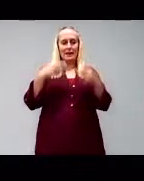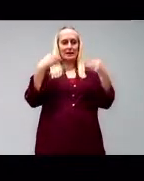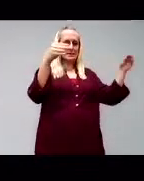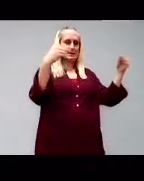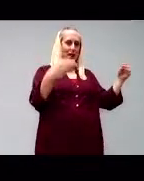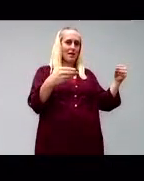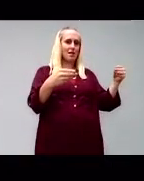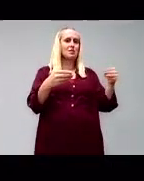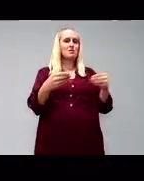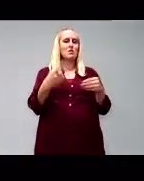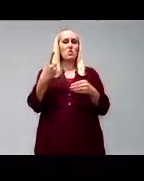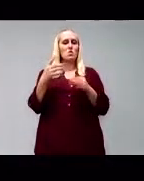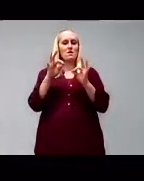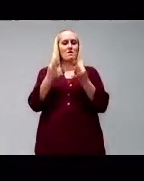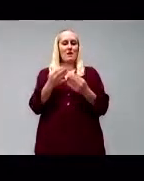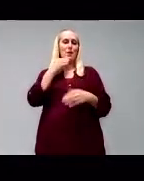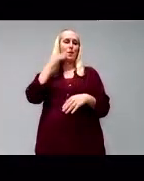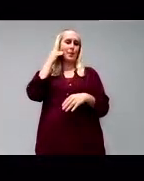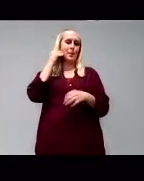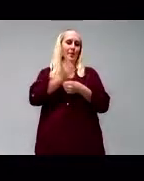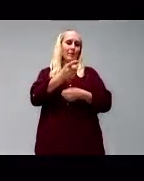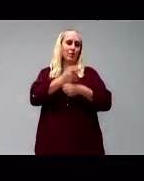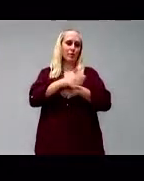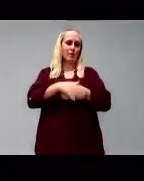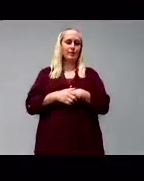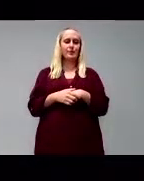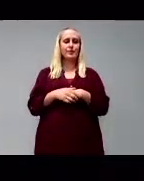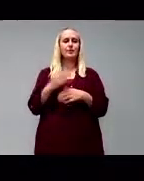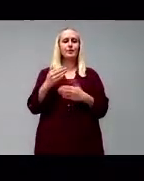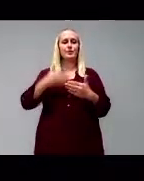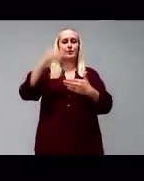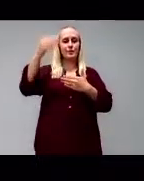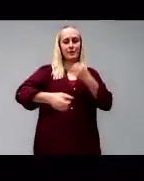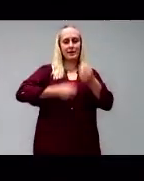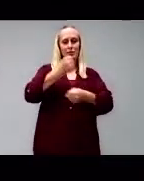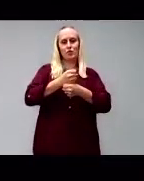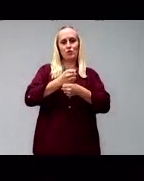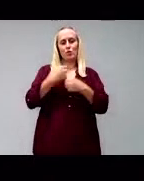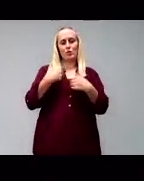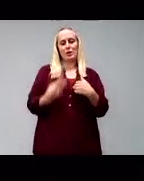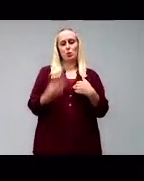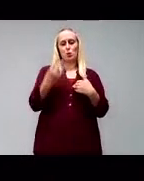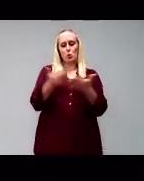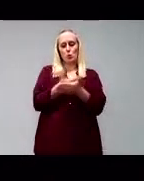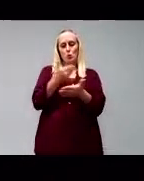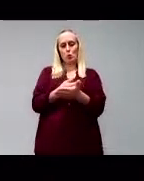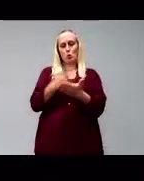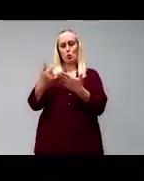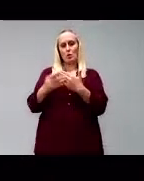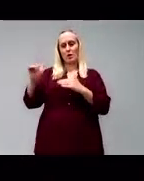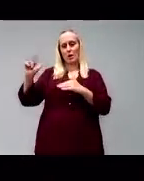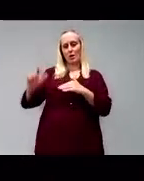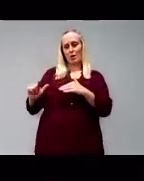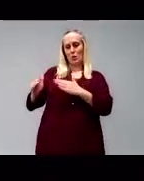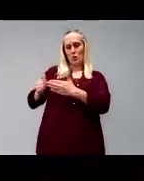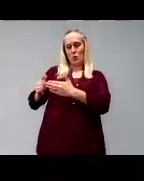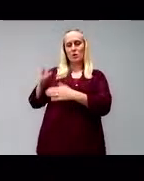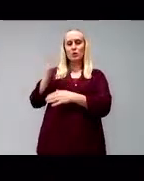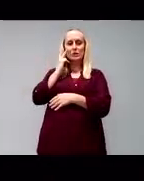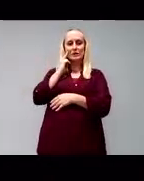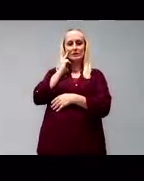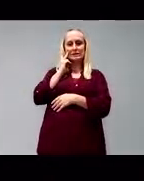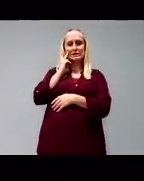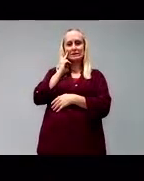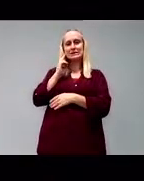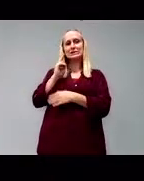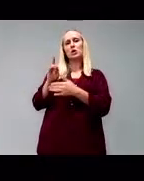year. The next year, we rolled out two new programs at CTEC. In that lower corner, that's an image from our video and game